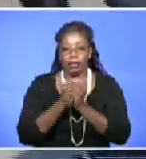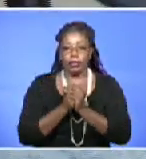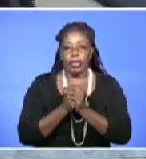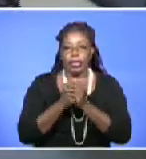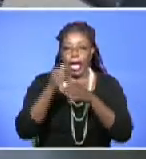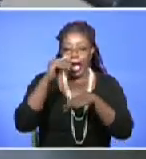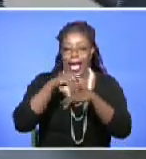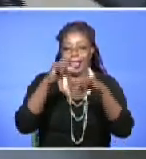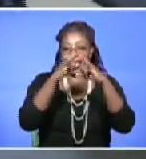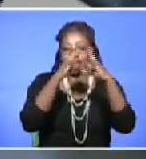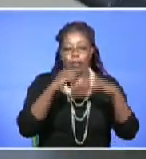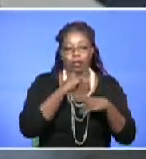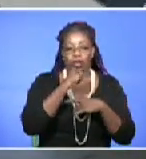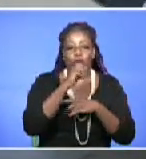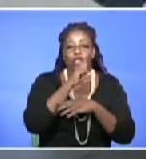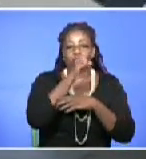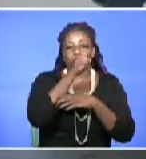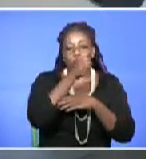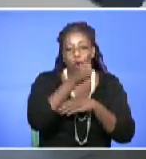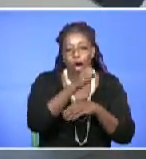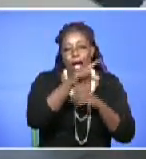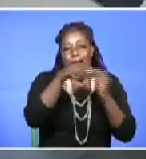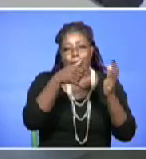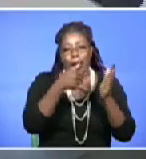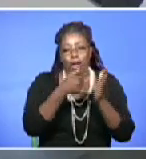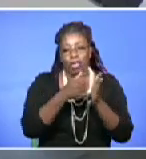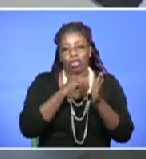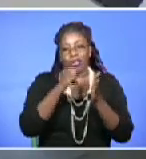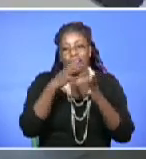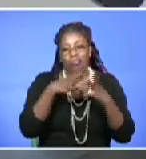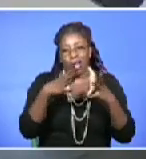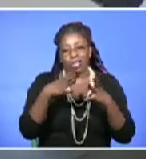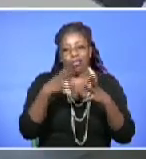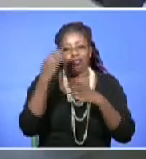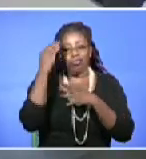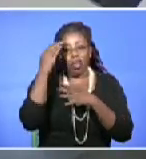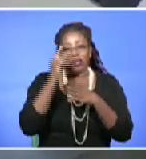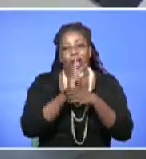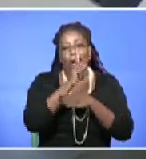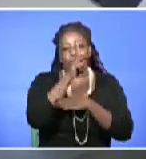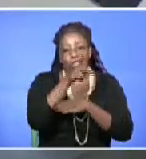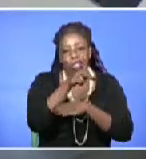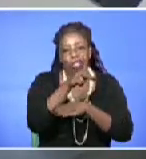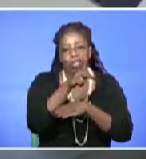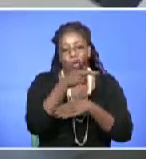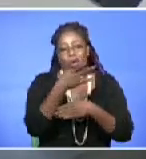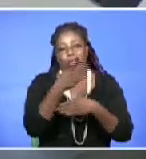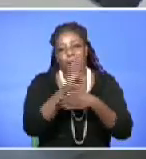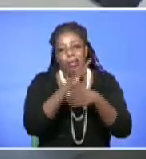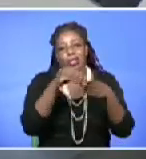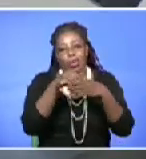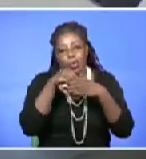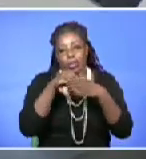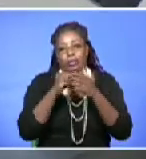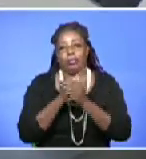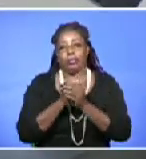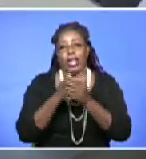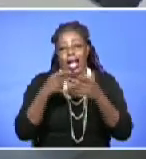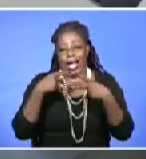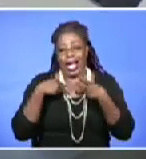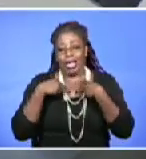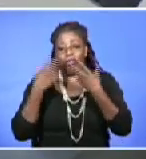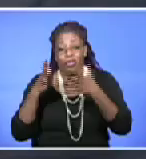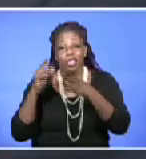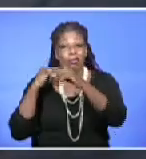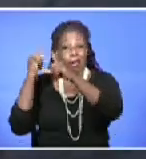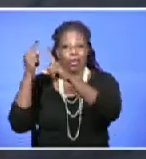I wasn't quite sure about it. I didn't really have a lot of knowledge on agriculture or being an entrepreneur. I basically had my goals in life